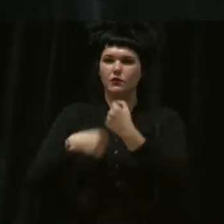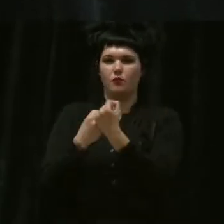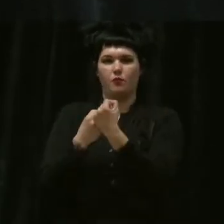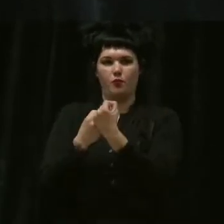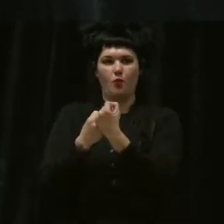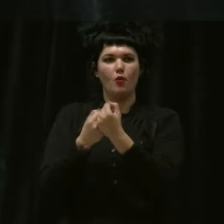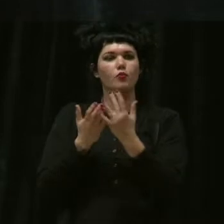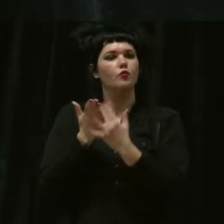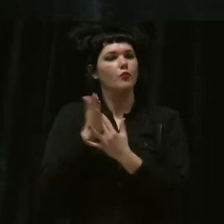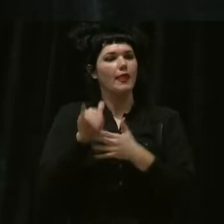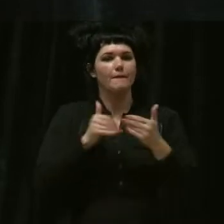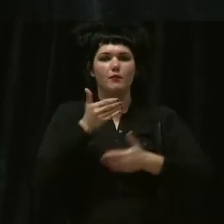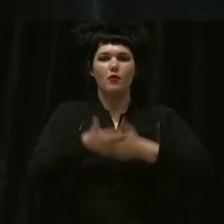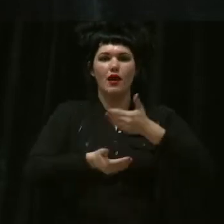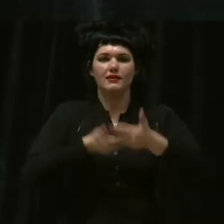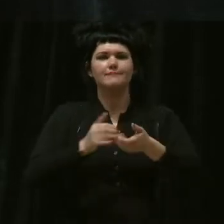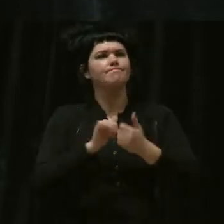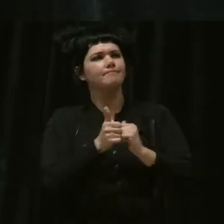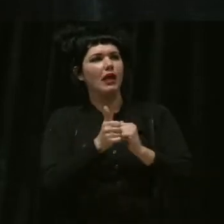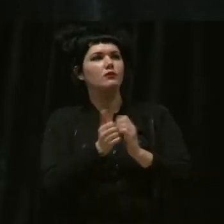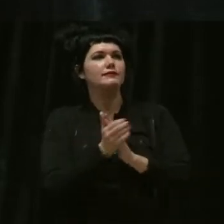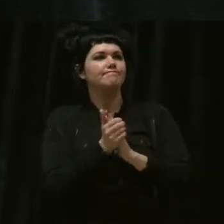the process in terms of skill building.